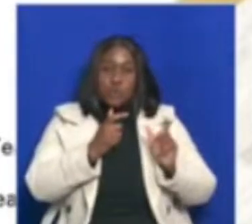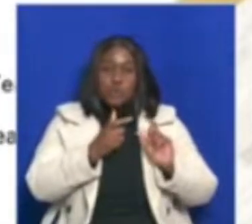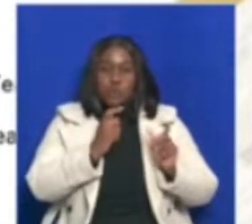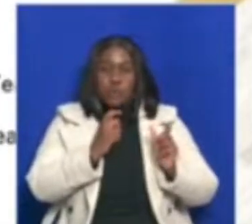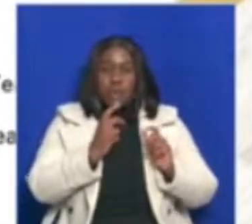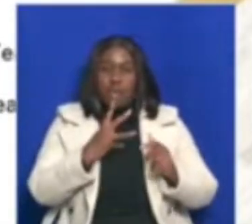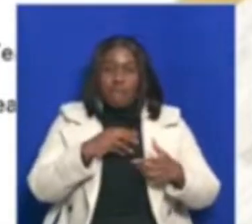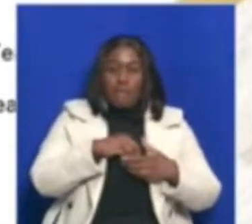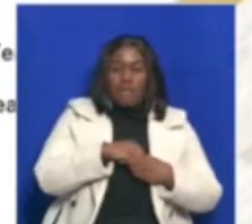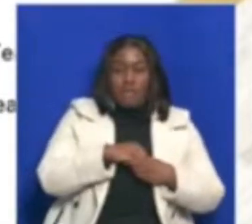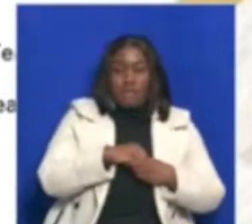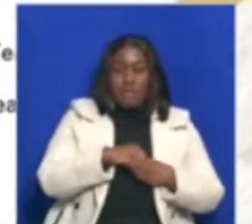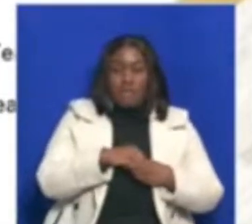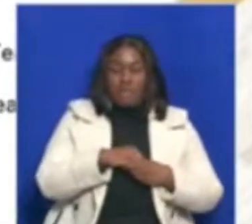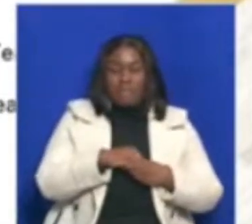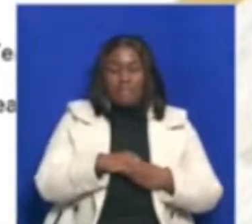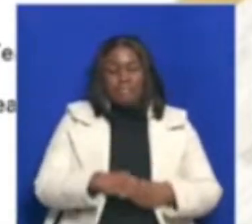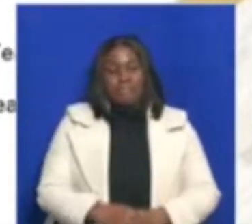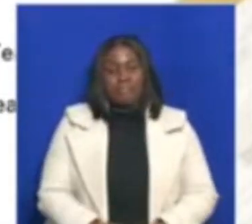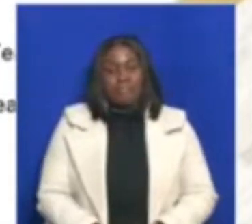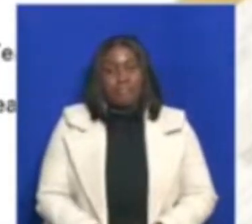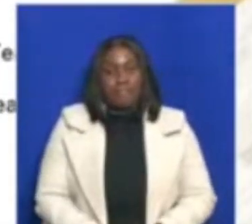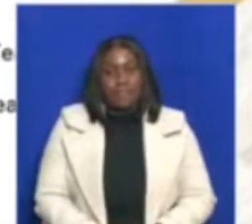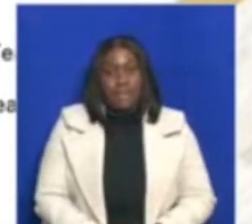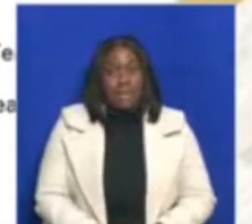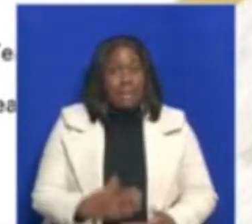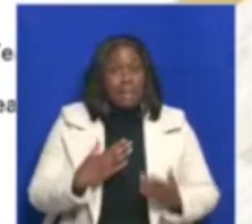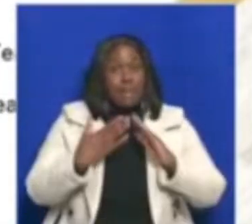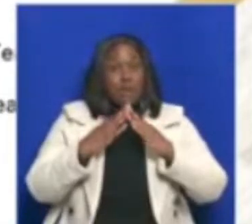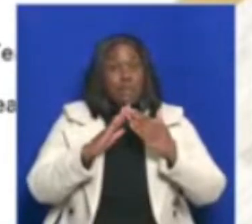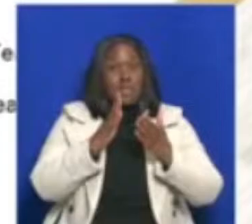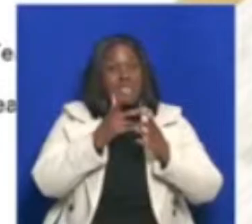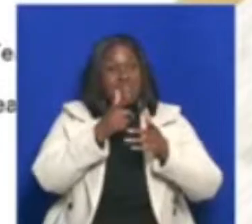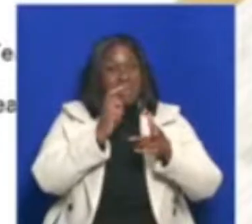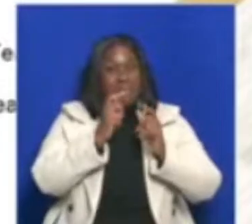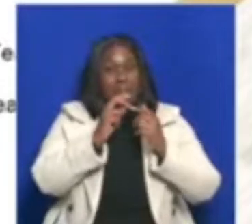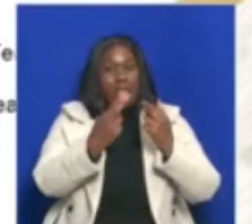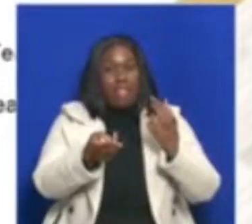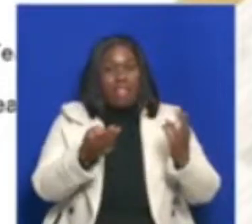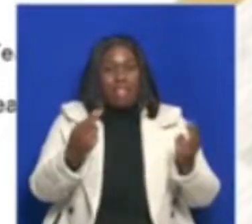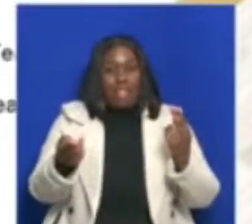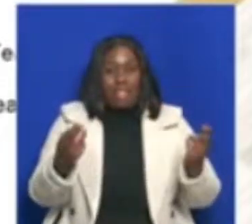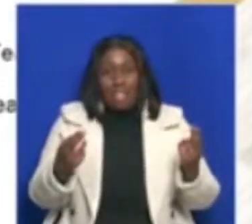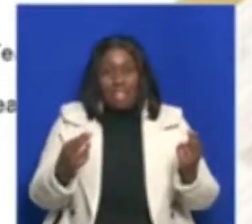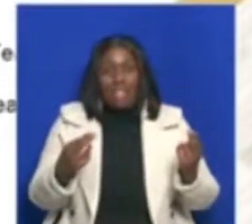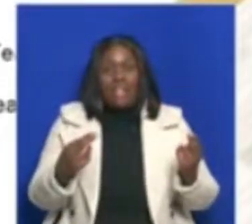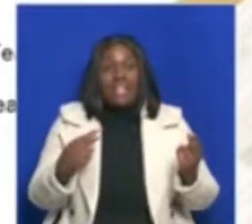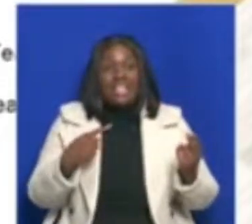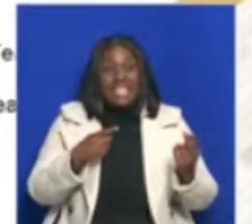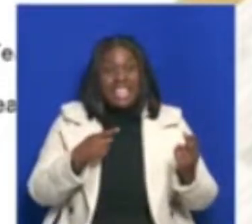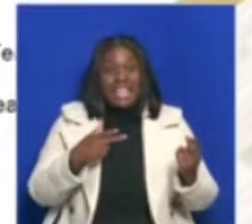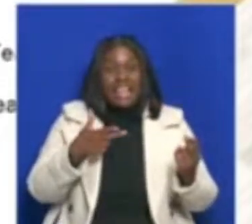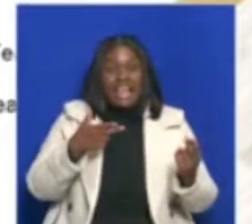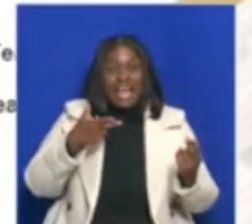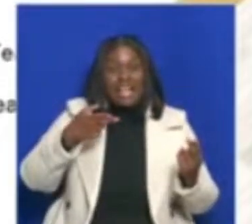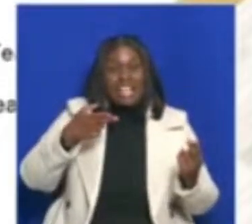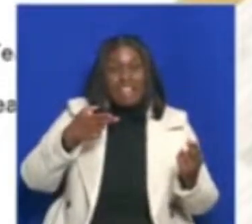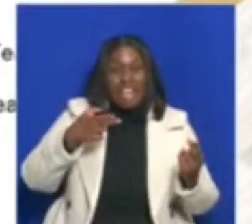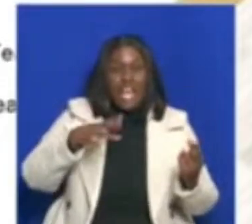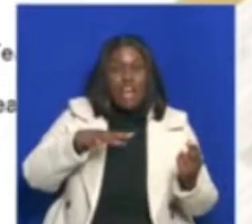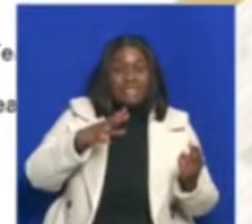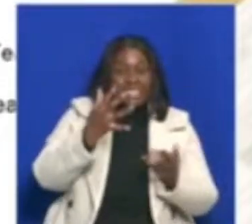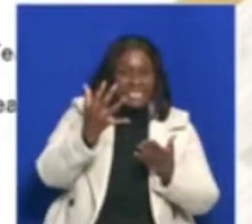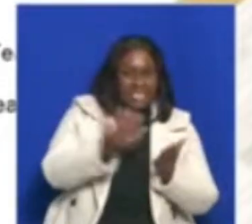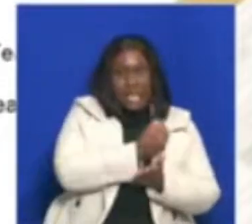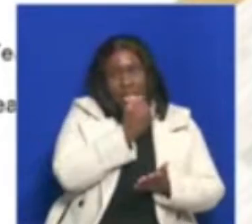where members of the public are killed. They leave the crime scene with the firearms before IPID attends the scene. And this